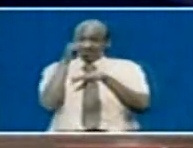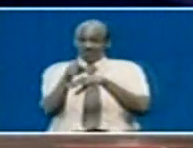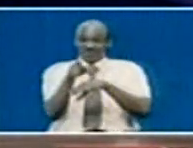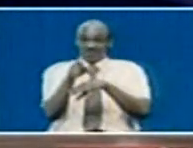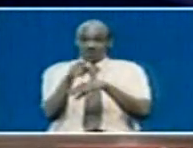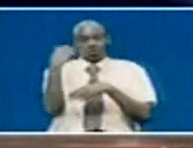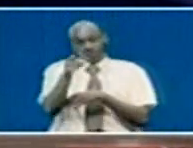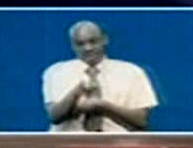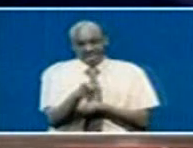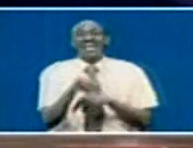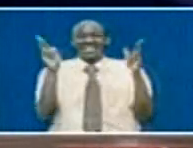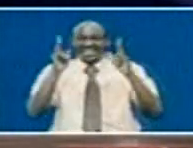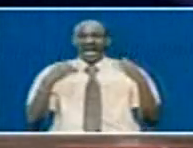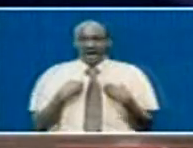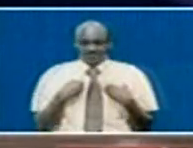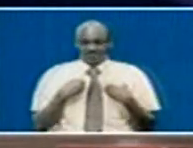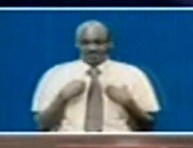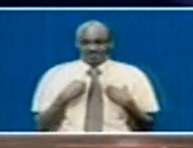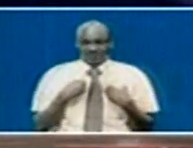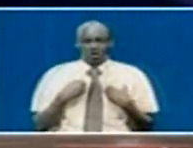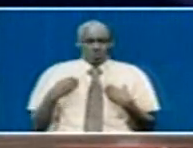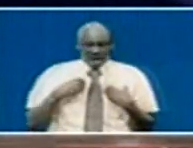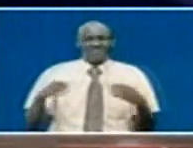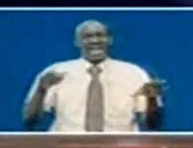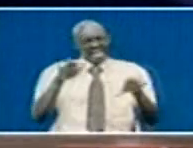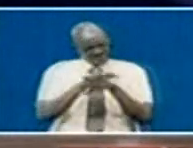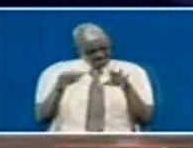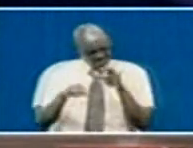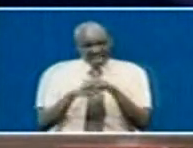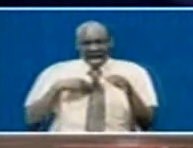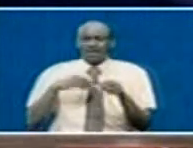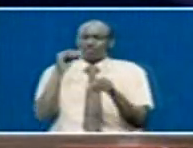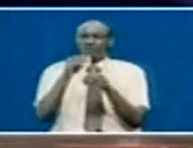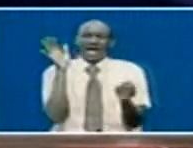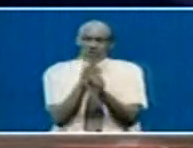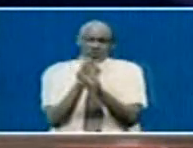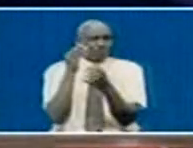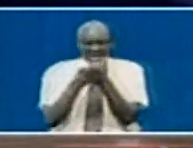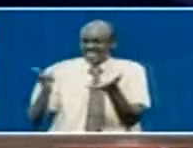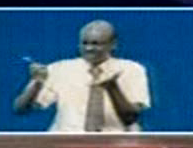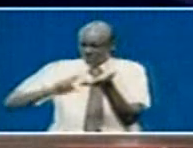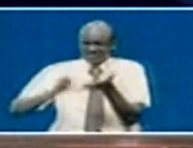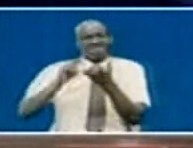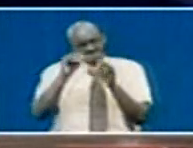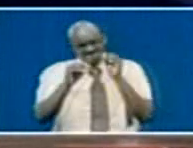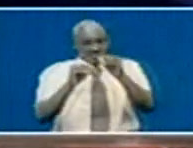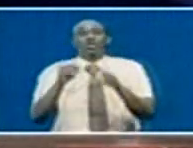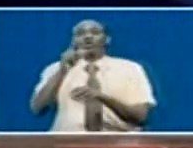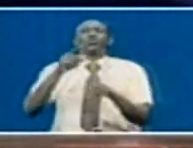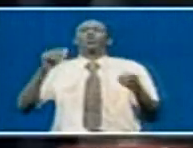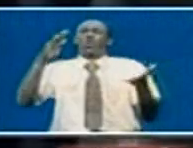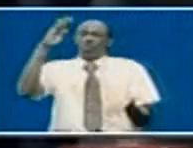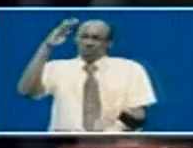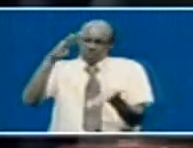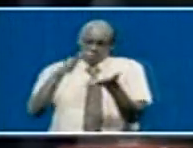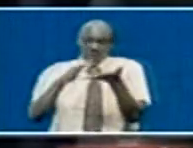and readiness to put in place and invest the resources required to make